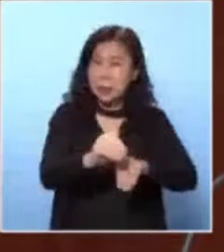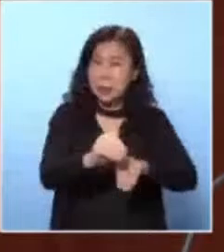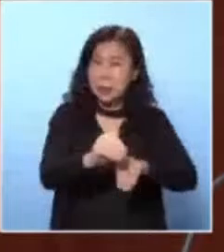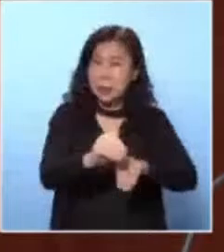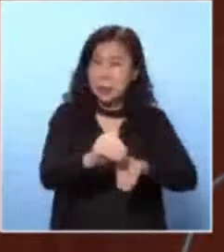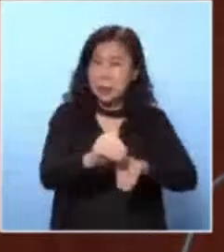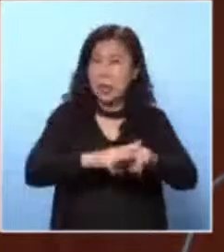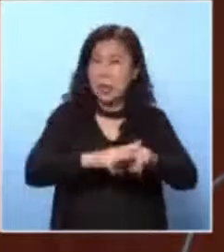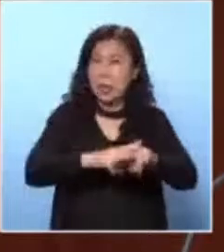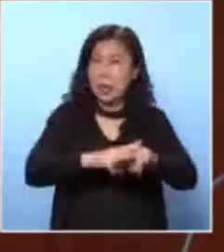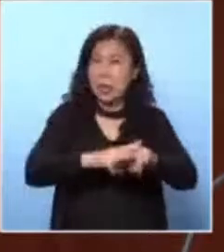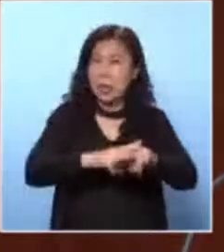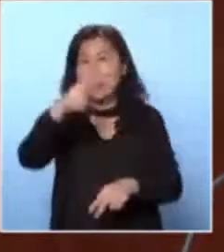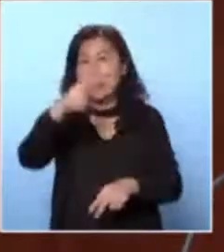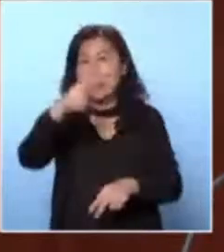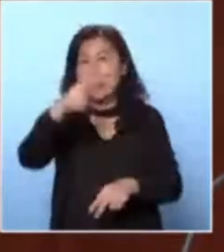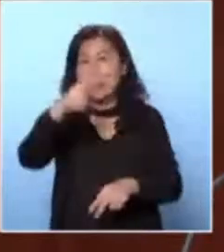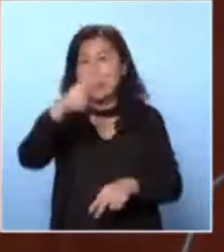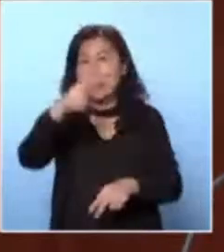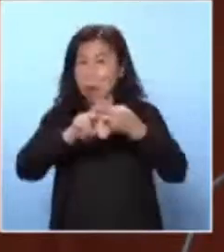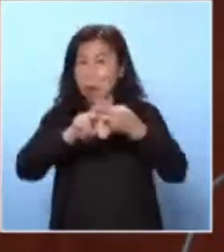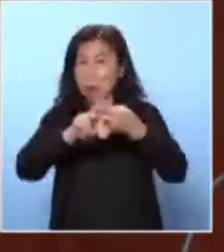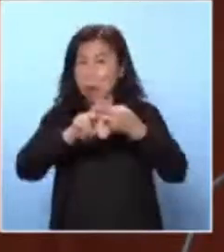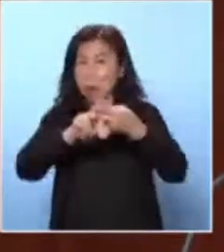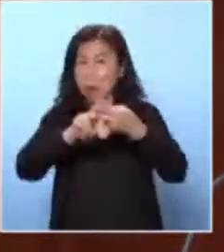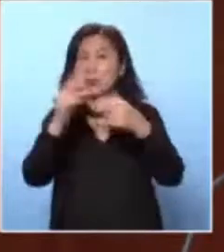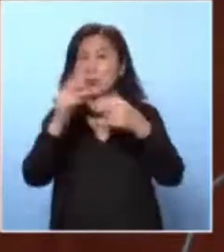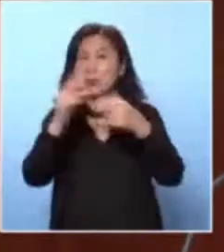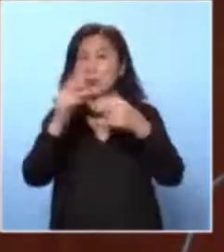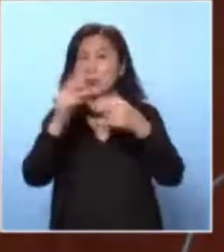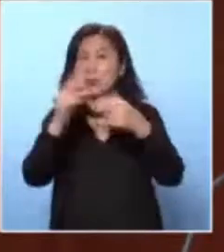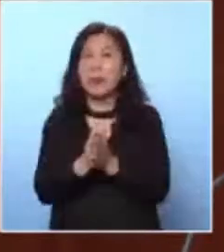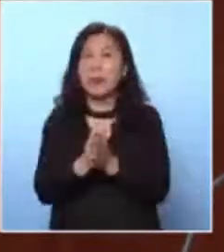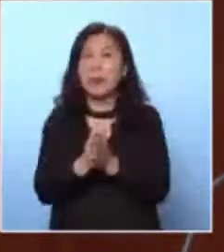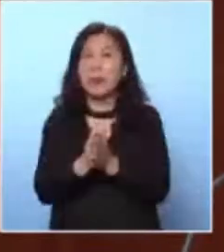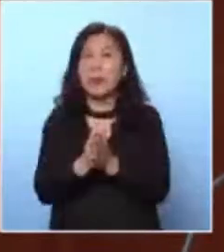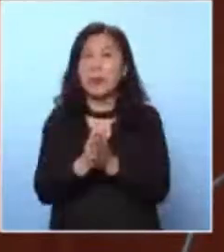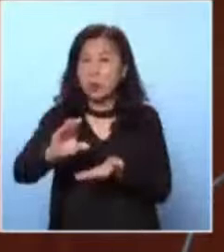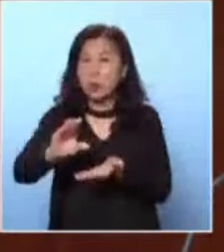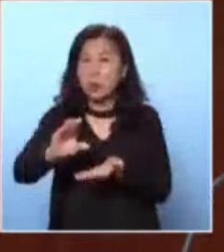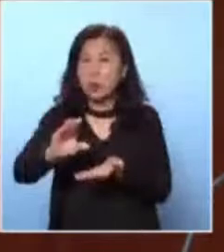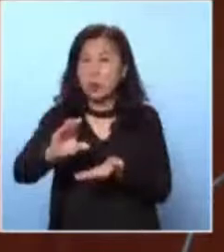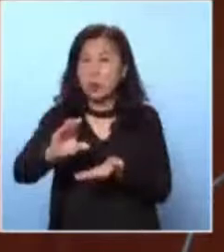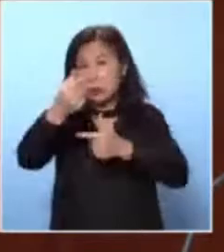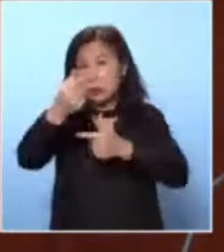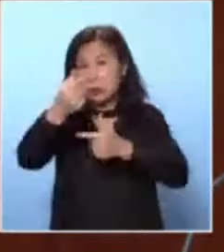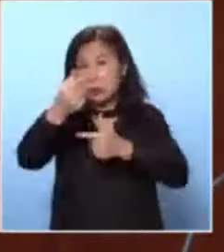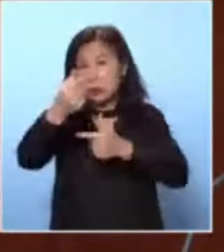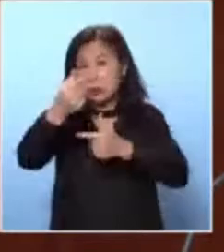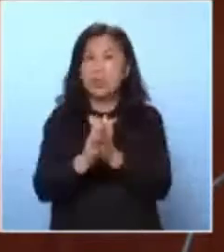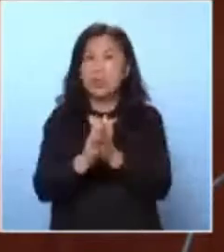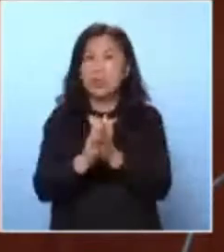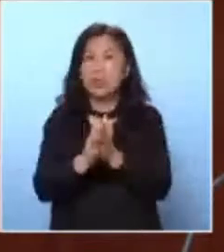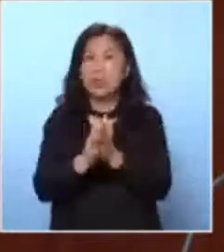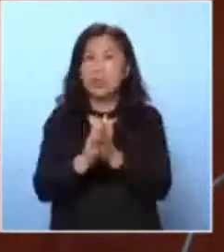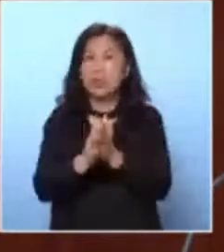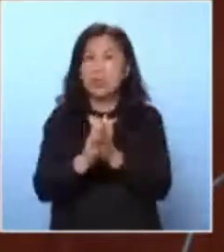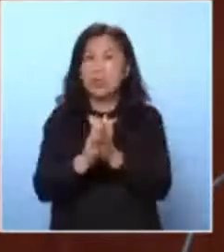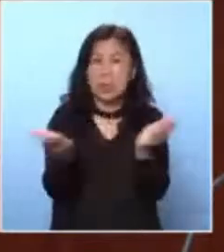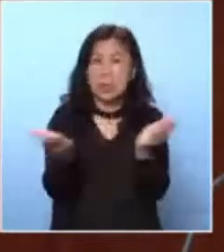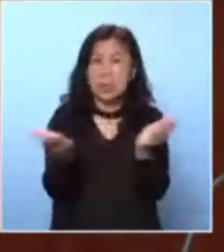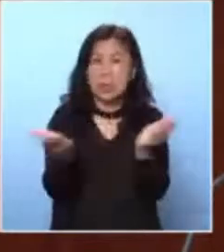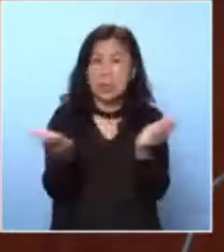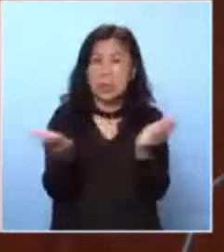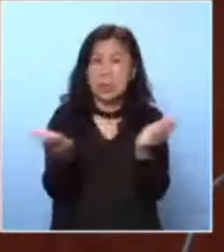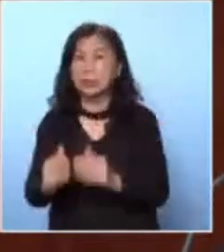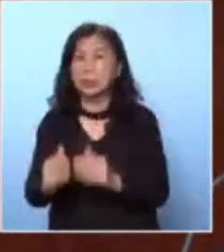The Hong Kong Housing Authority, Hong Kong HA, will relax the arrangements on mortgage default guarantee for SSFs,